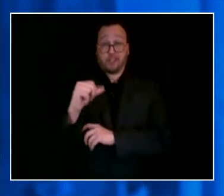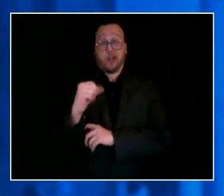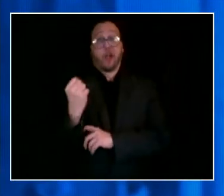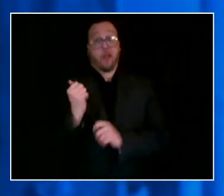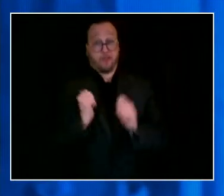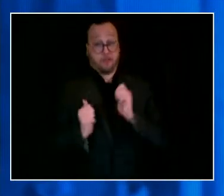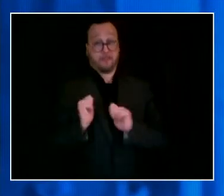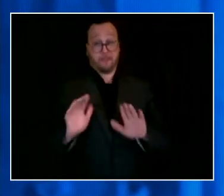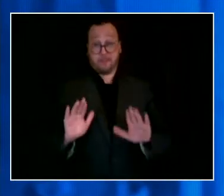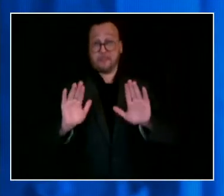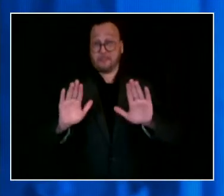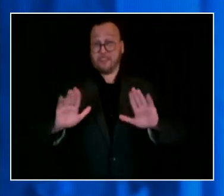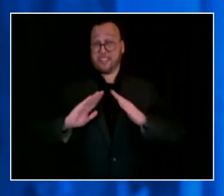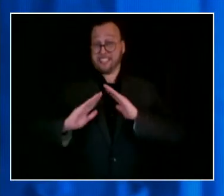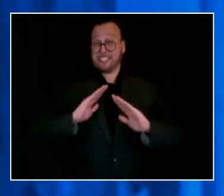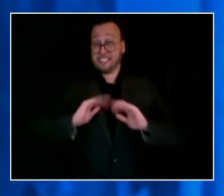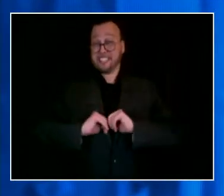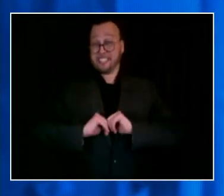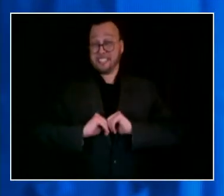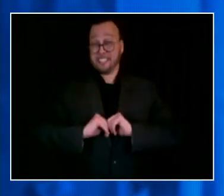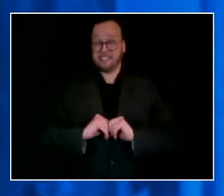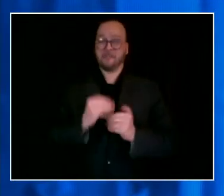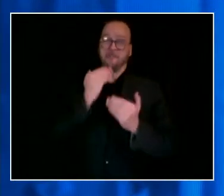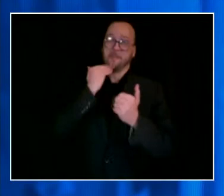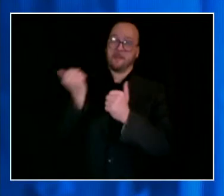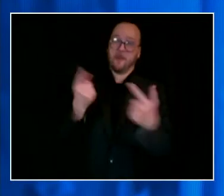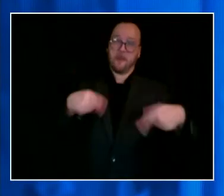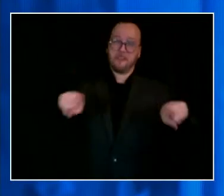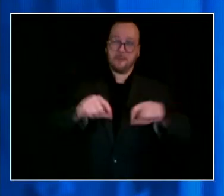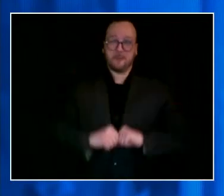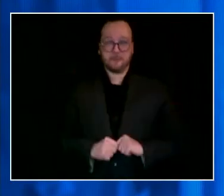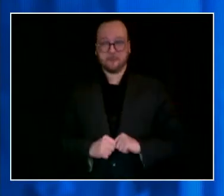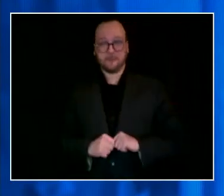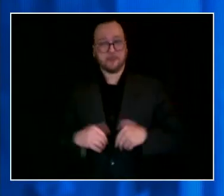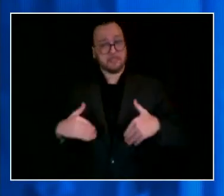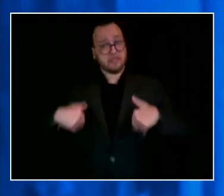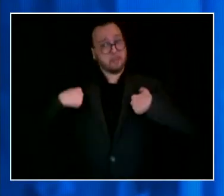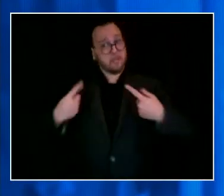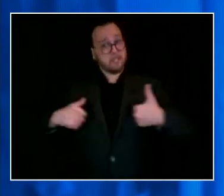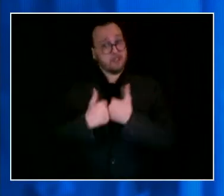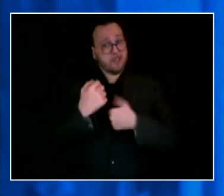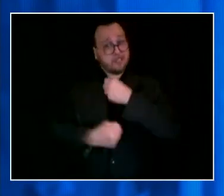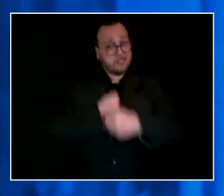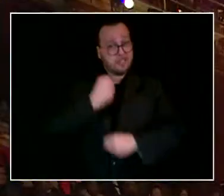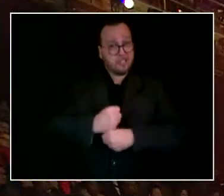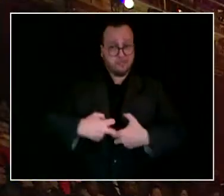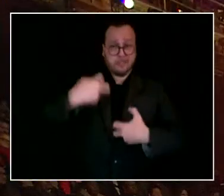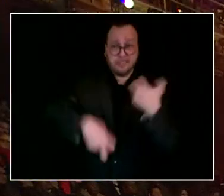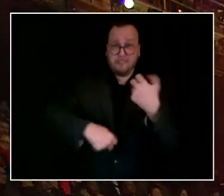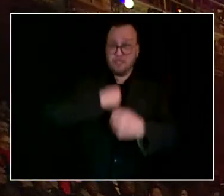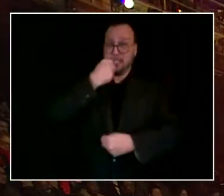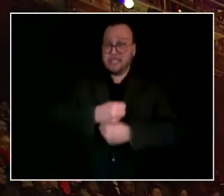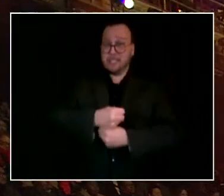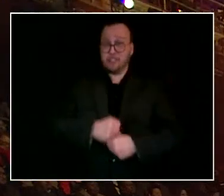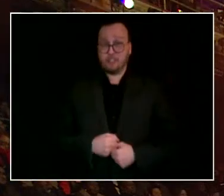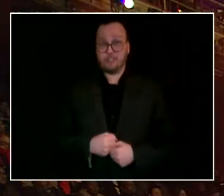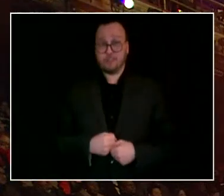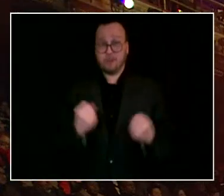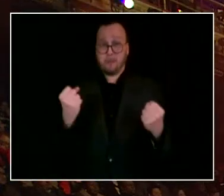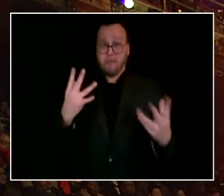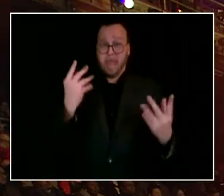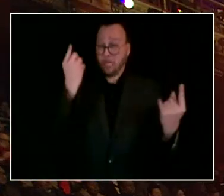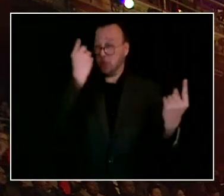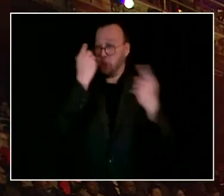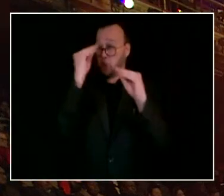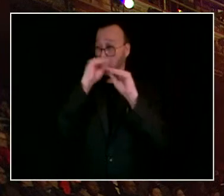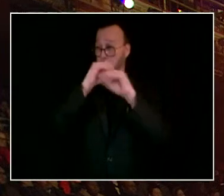city, I want to thank all of you. Challenging year, difficult year. And many thought we couldn't get